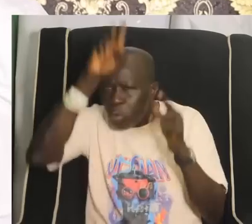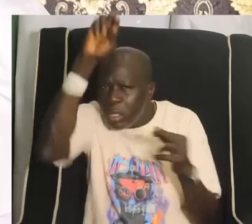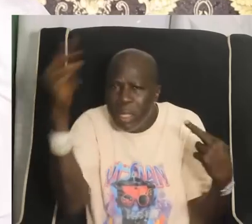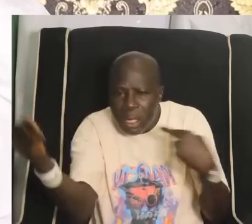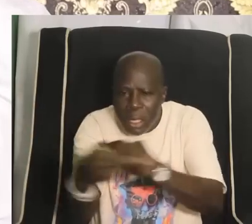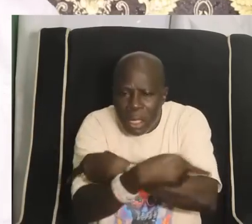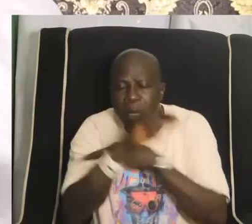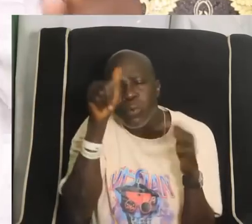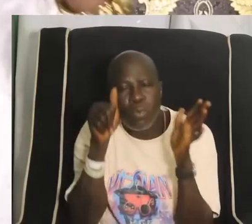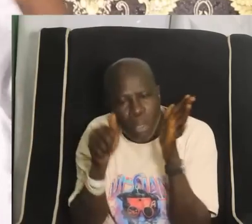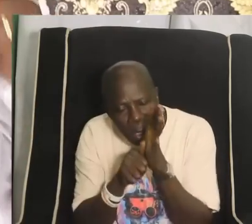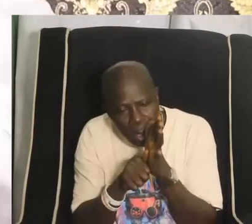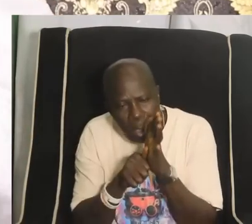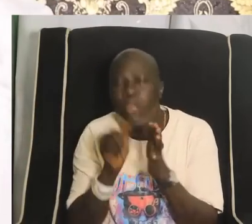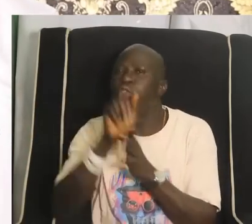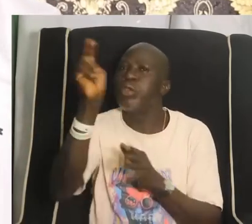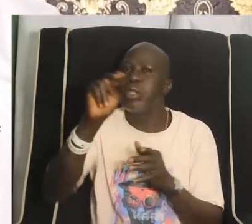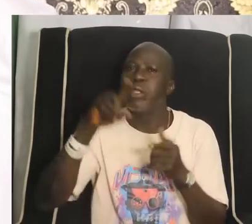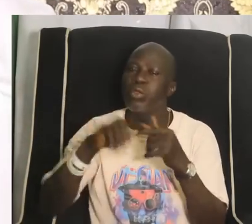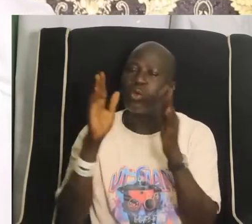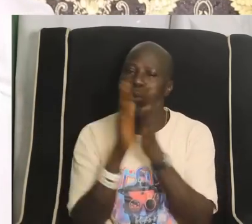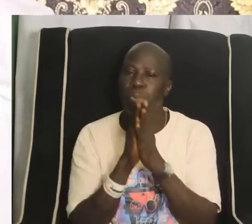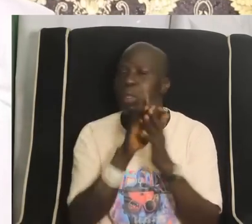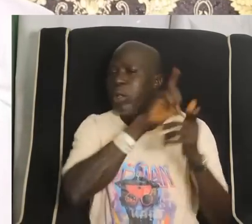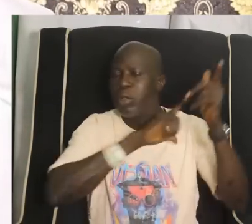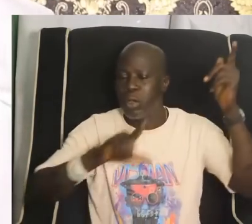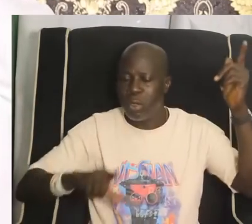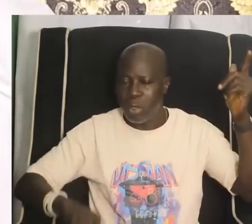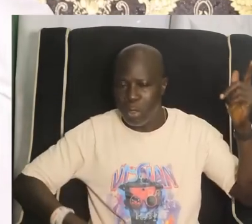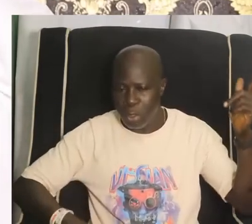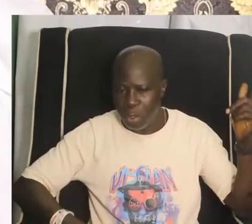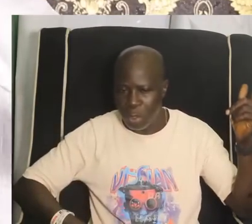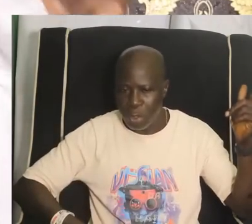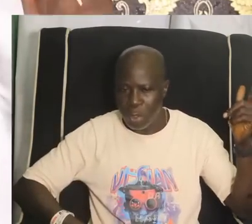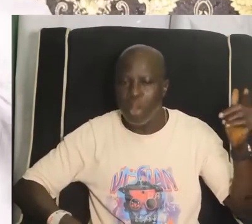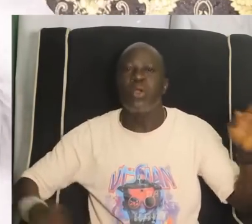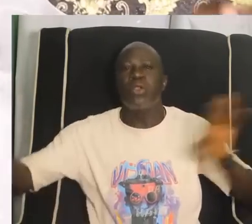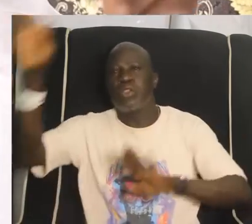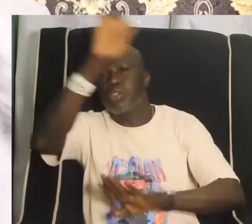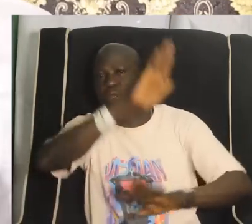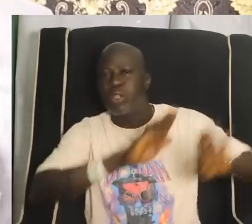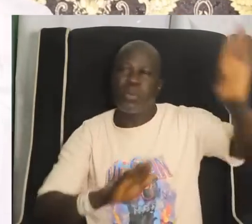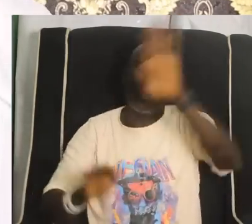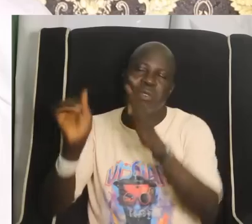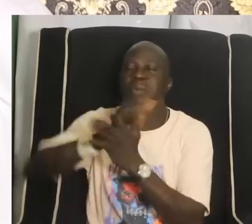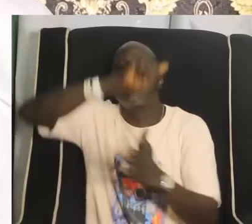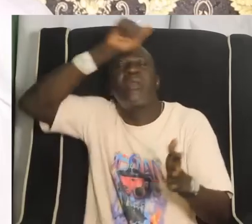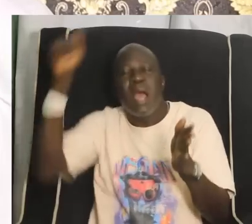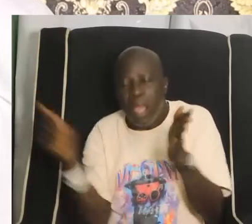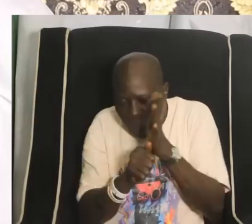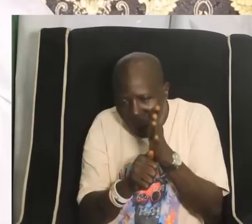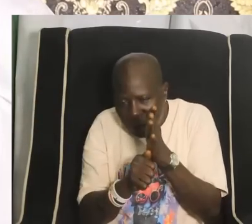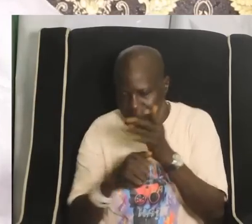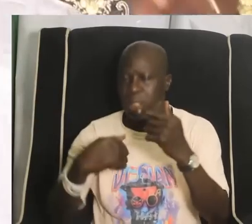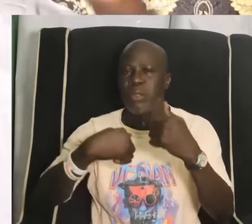the secret room. You will need to pray. Lord, the battle that arise